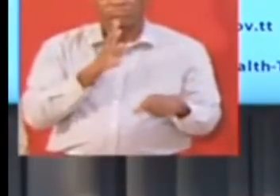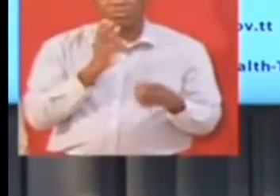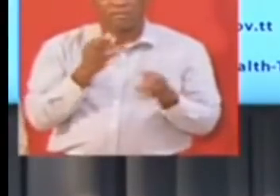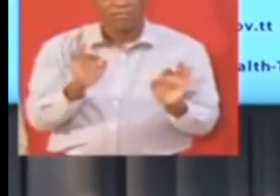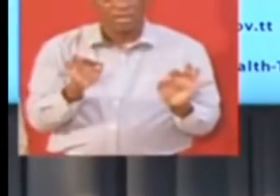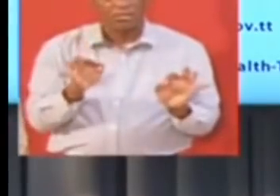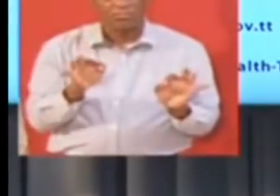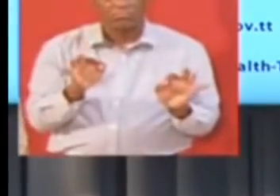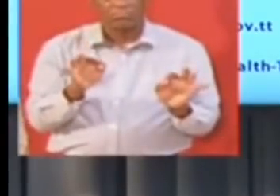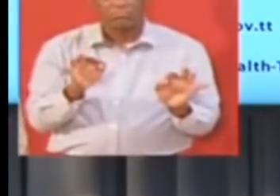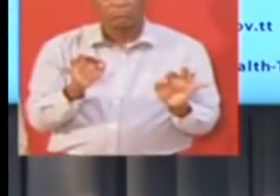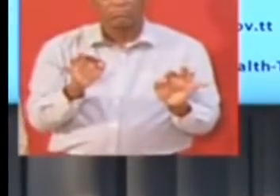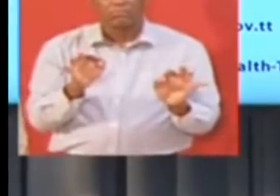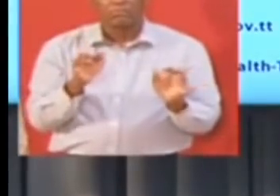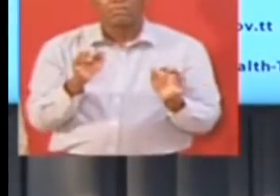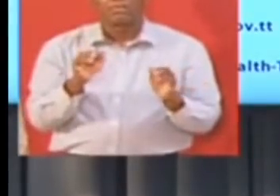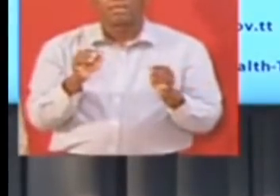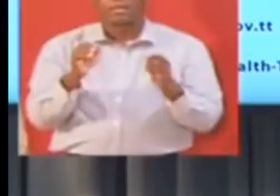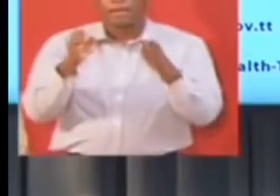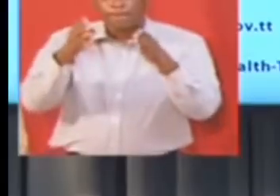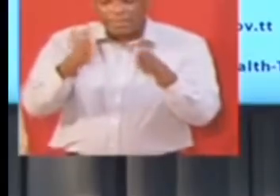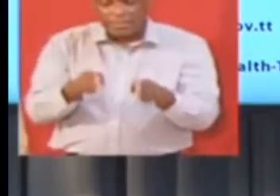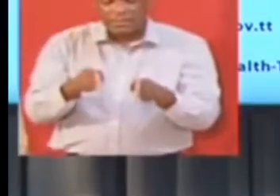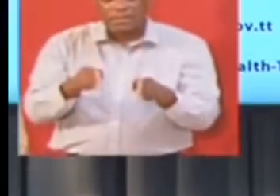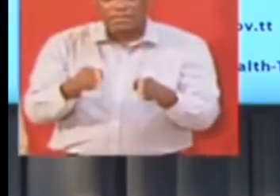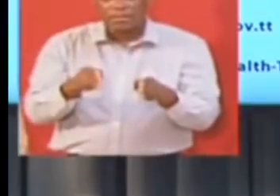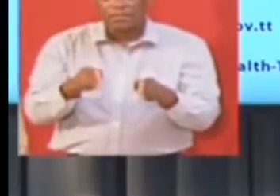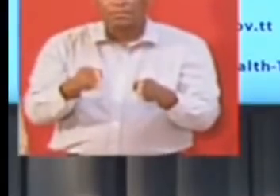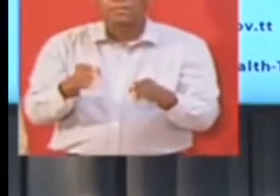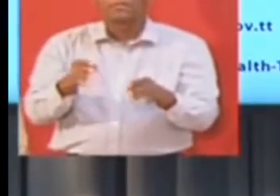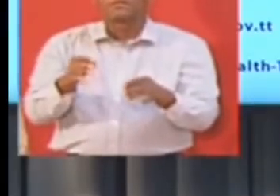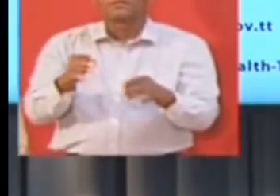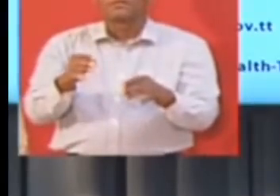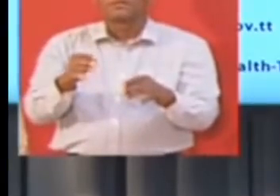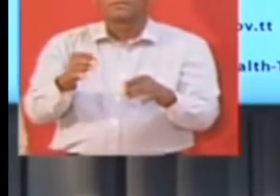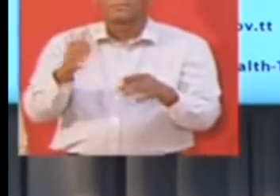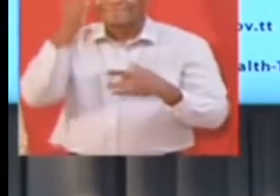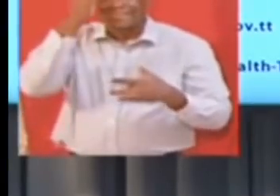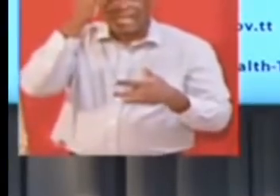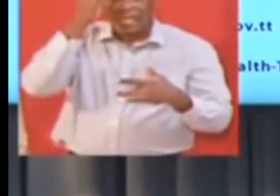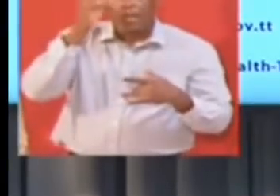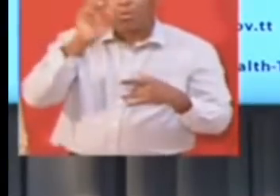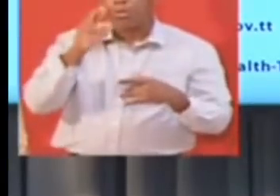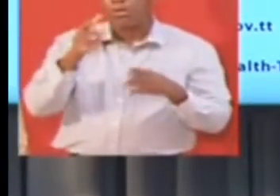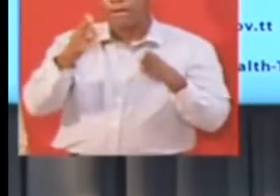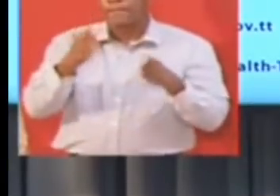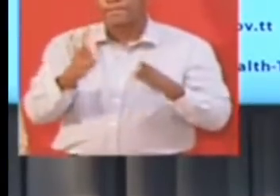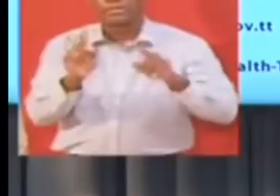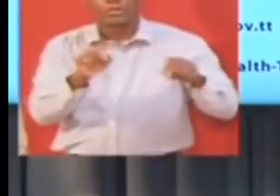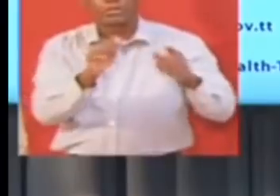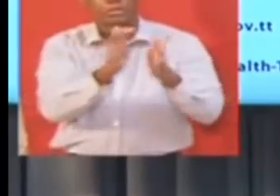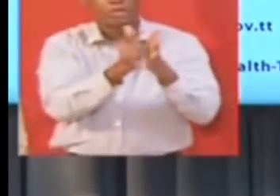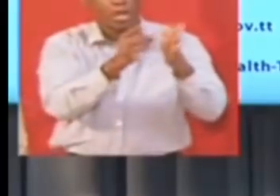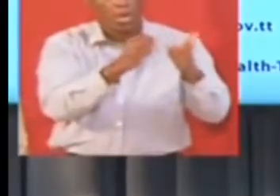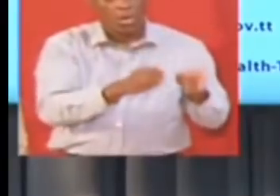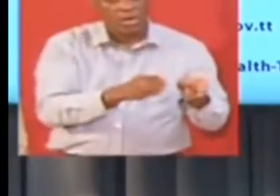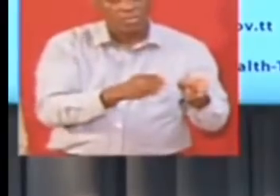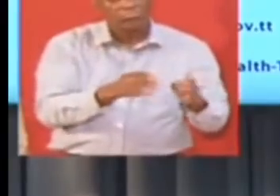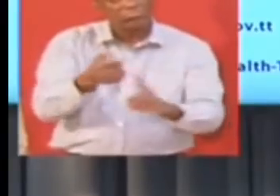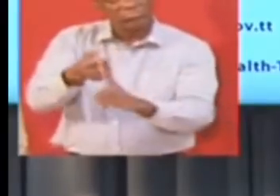anything. So in health, we are always faced with that issue, and it's something we can't fight against. But I will